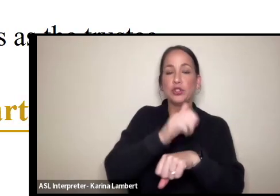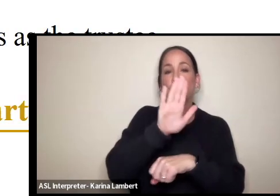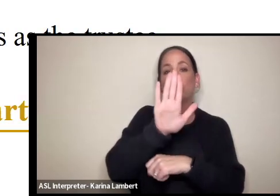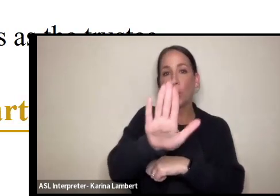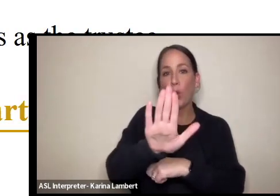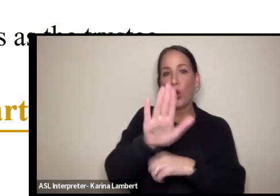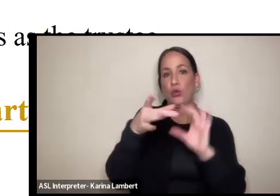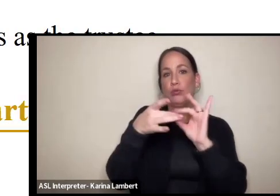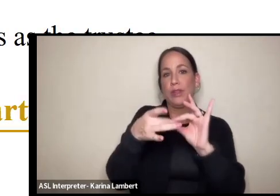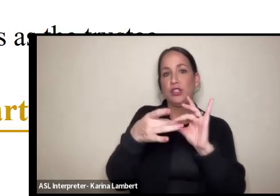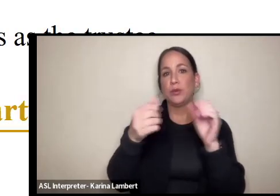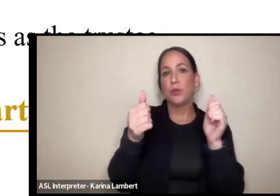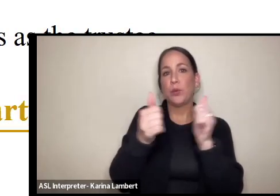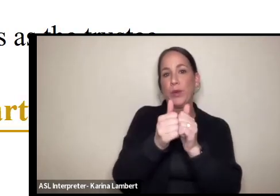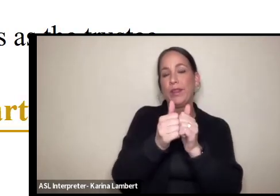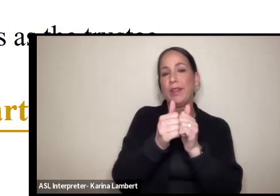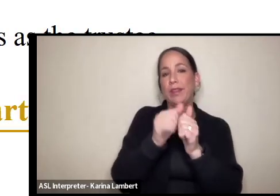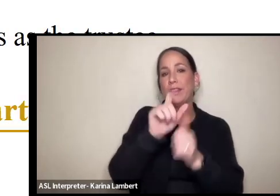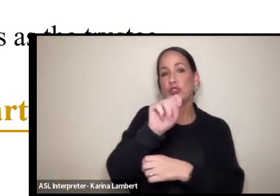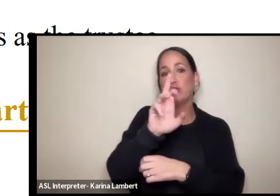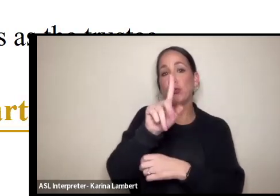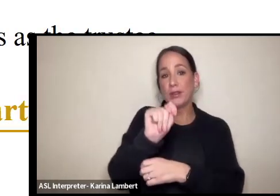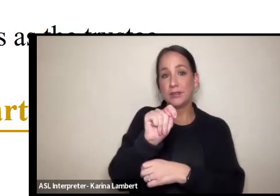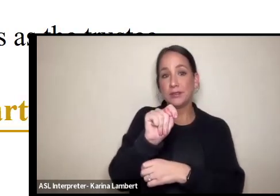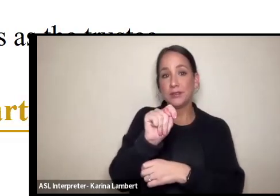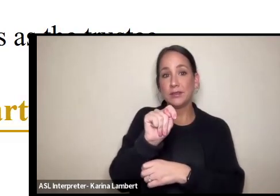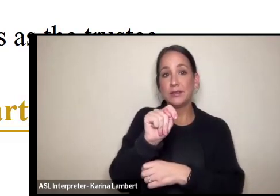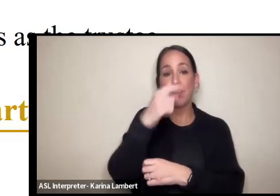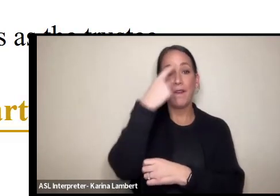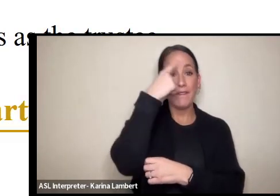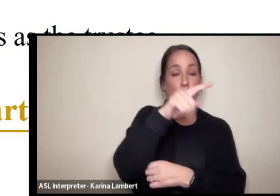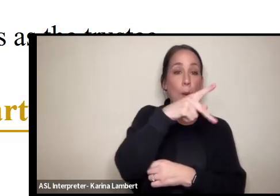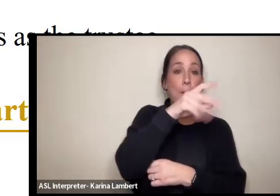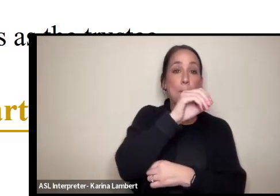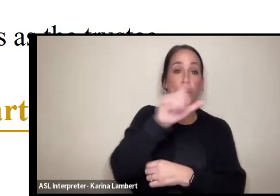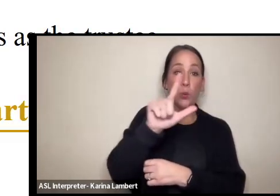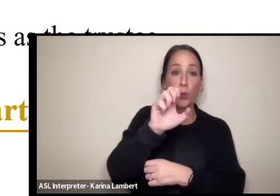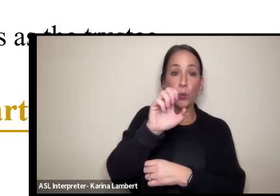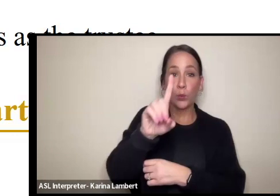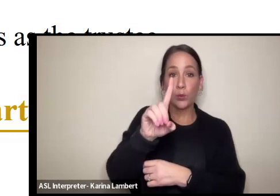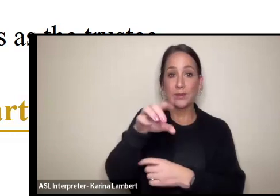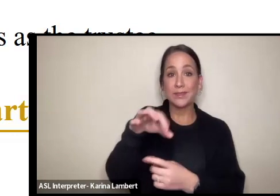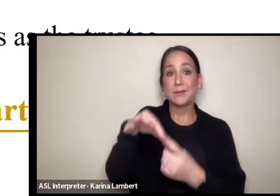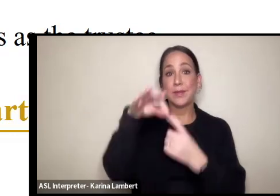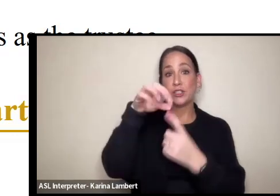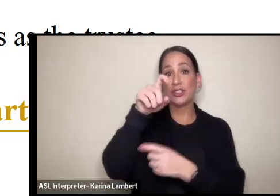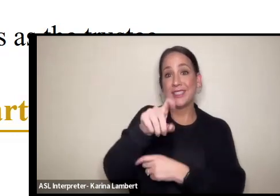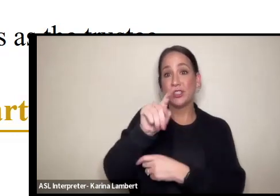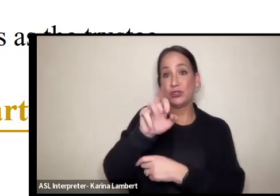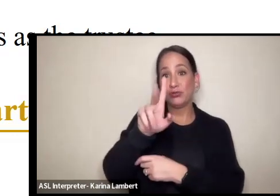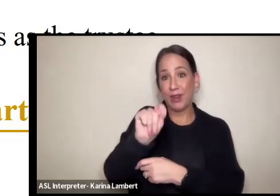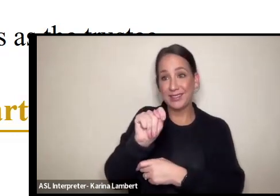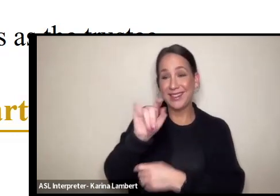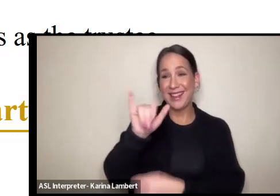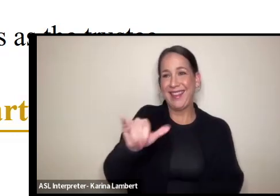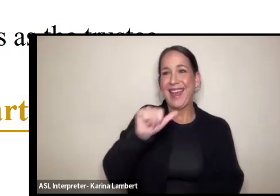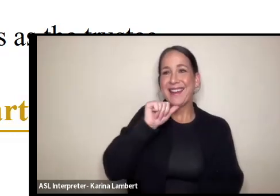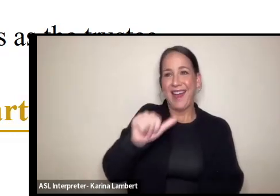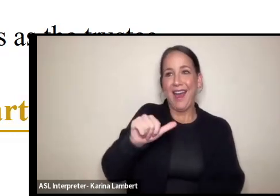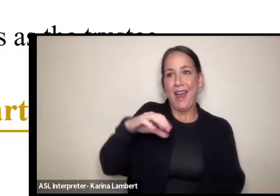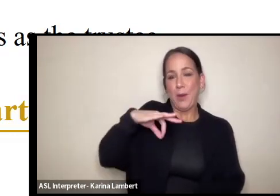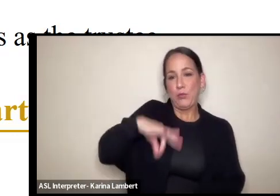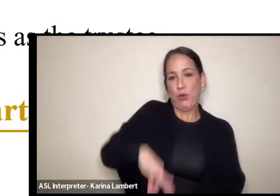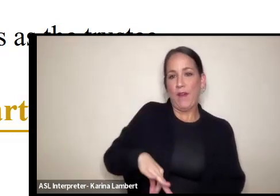the trust. For the pooled special needs trust, the nonprofit serves as the trustee. So in our